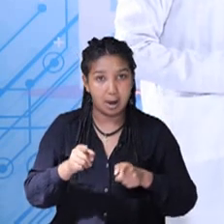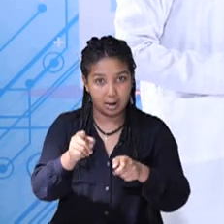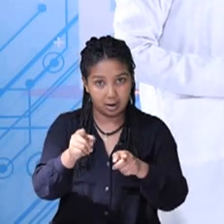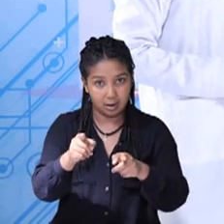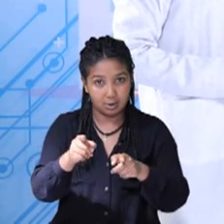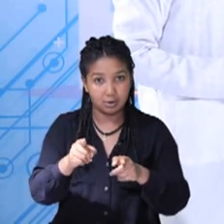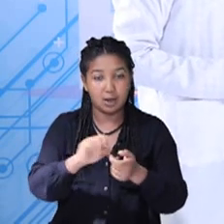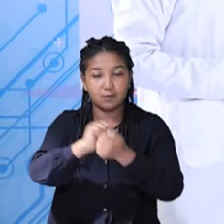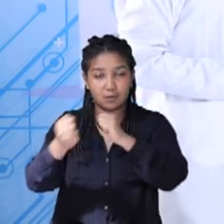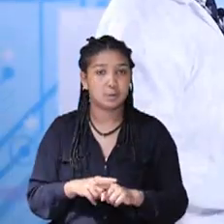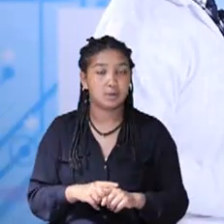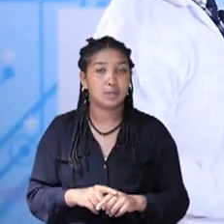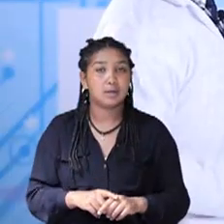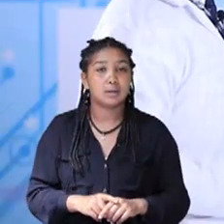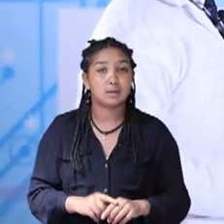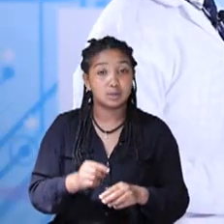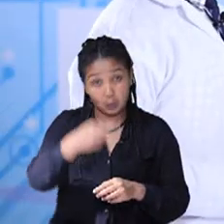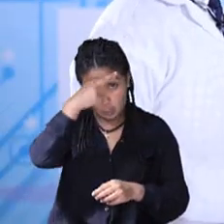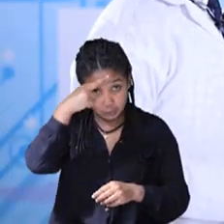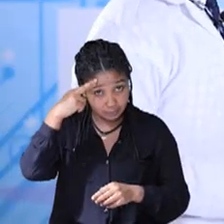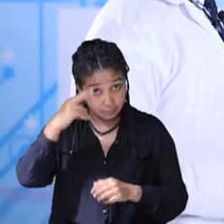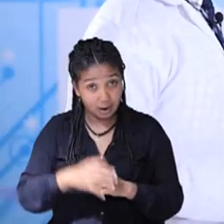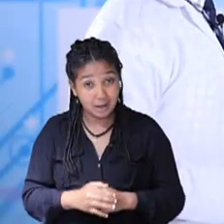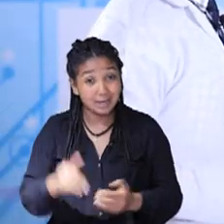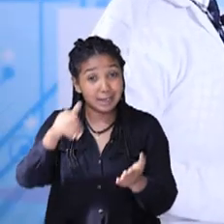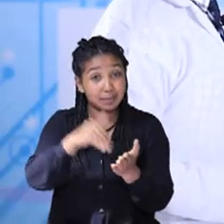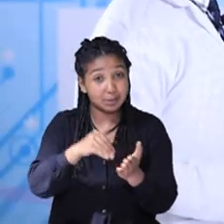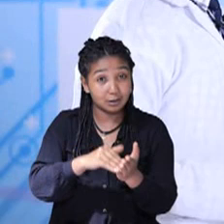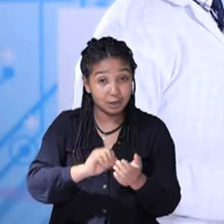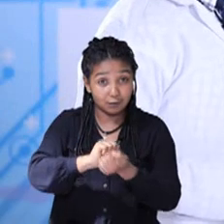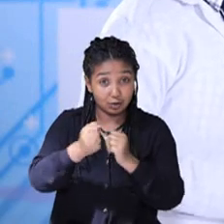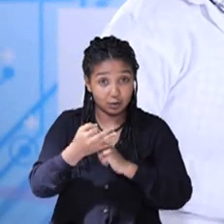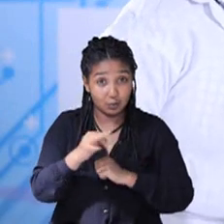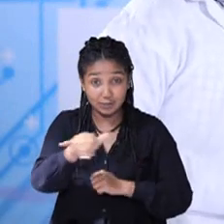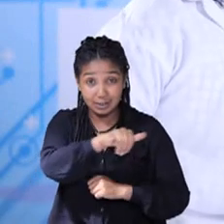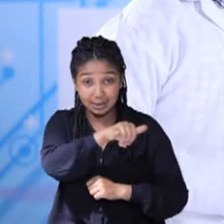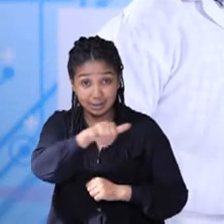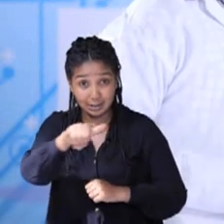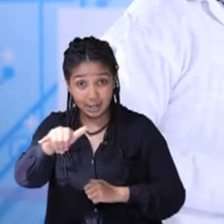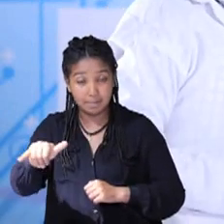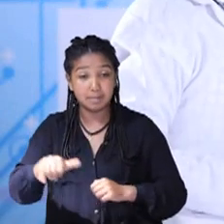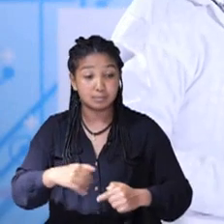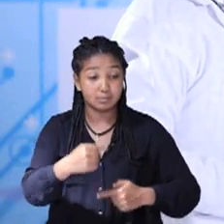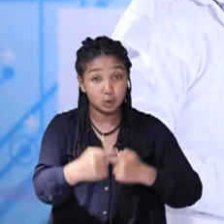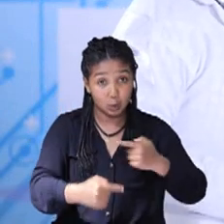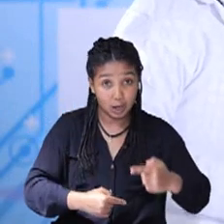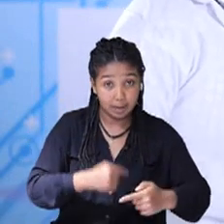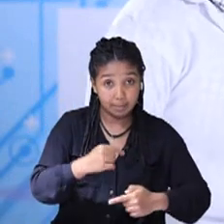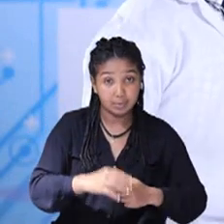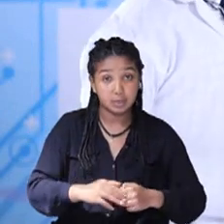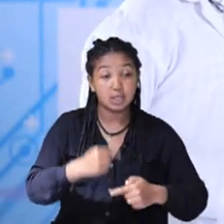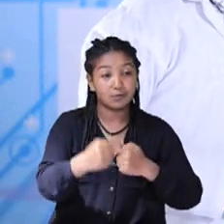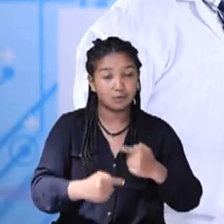parallel evolution. It is caused by a repeated evolution of the same phenotype and genotype